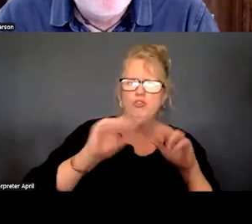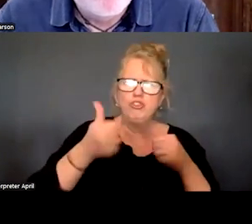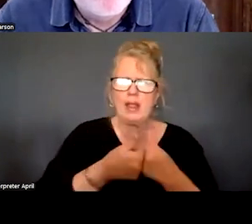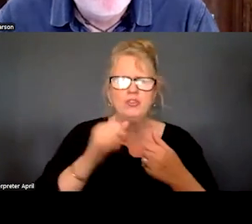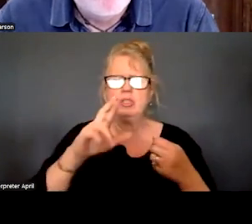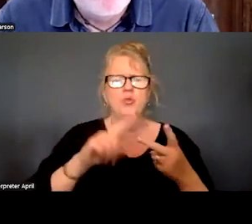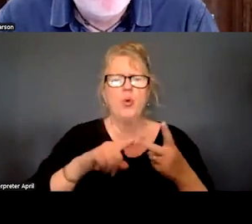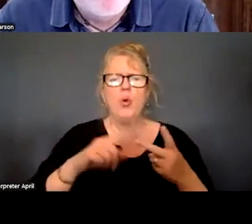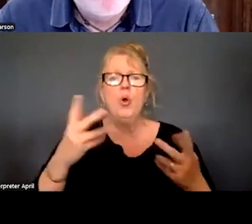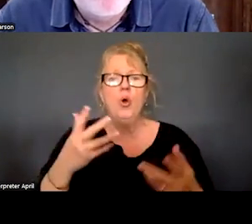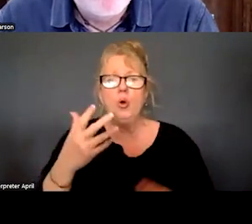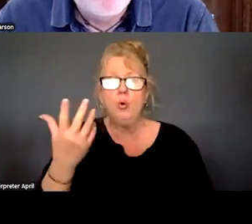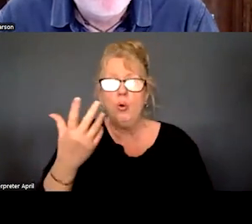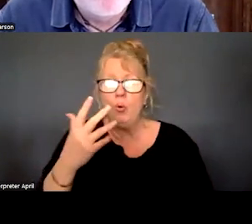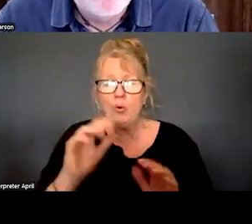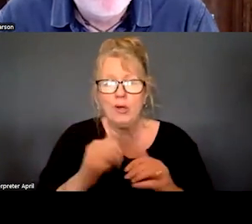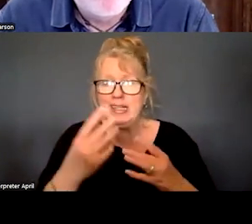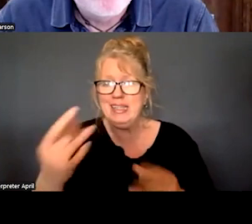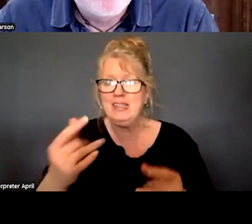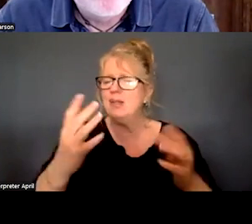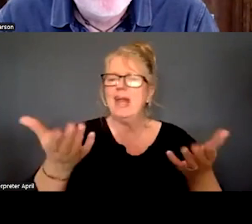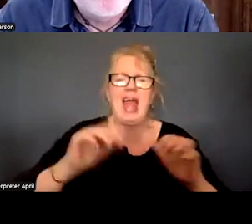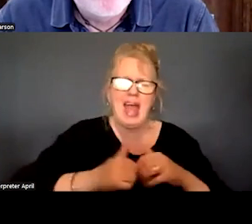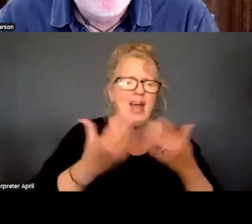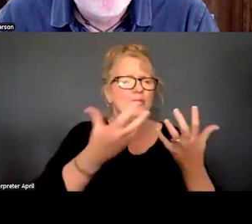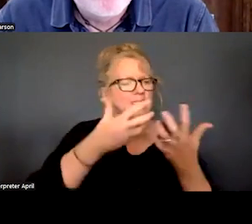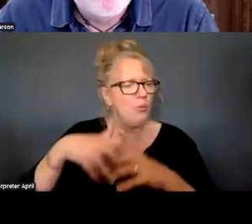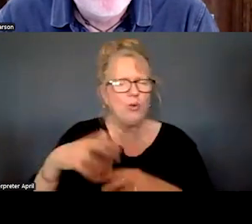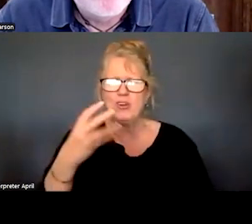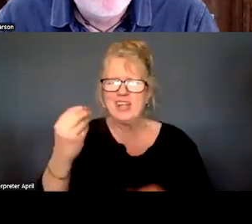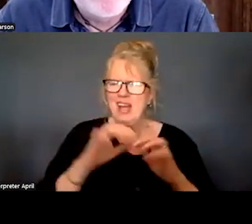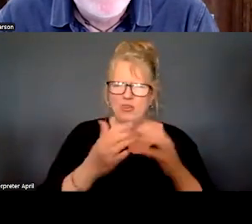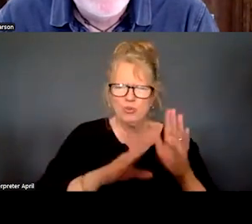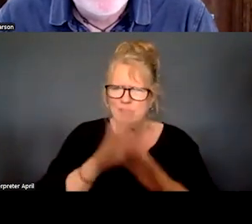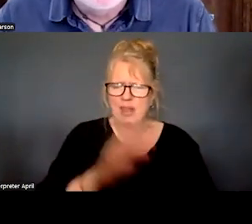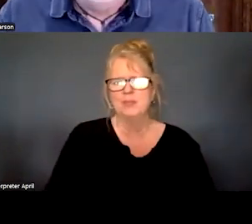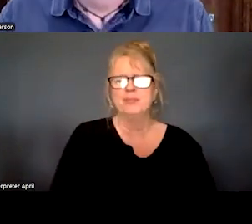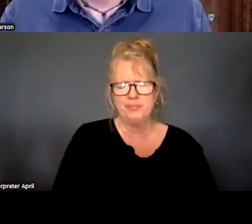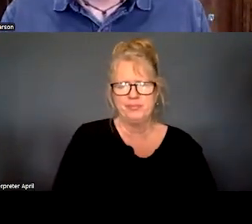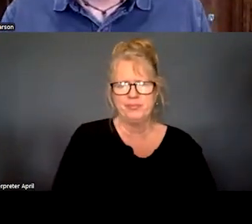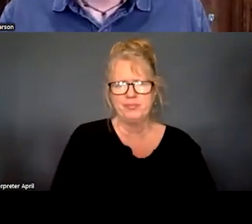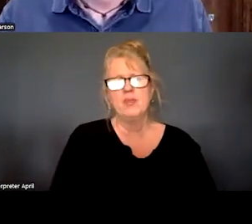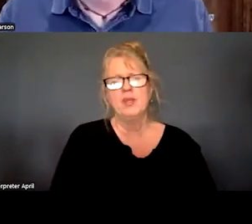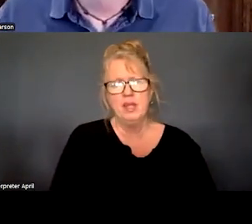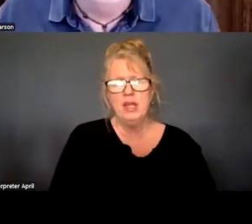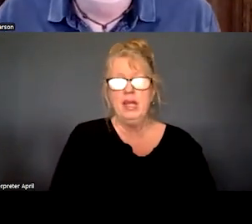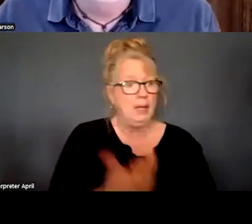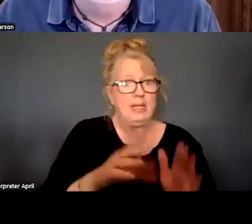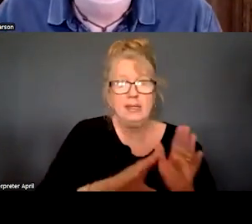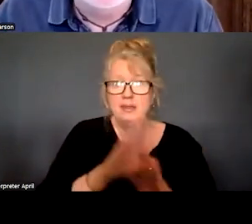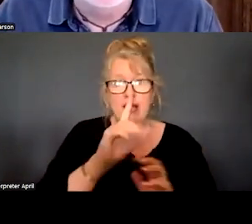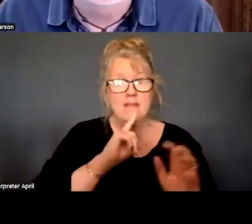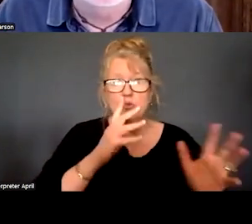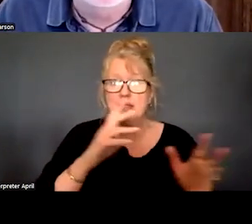or ease? How well did it work and how quickly did it develop? It developed really fast in the